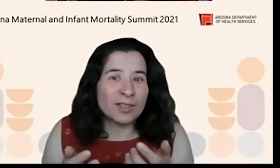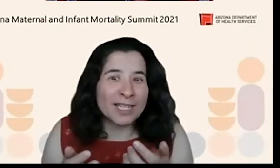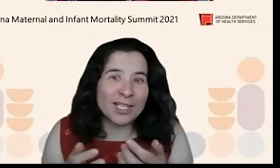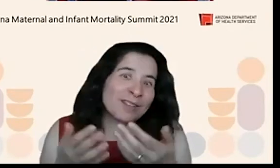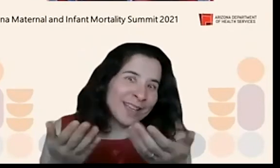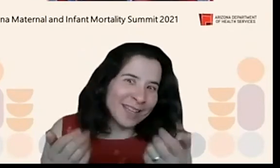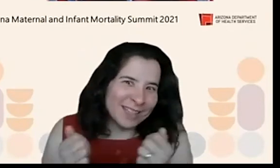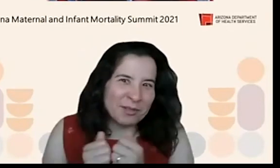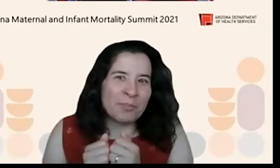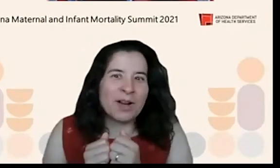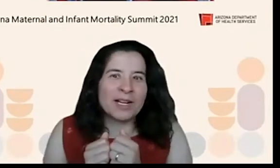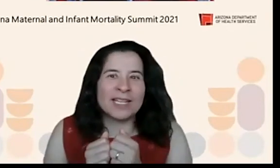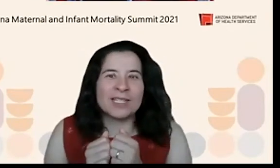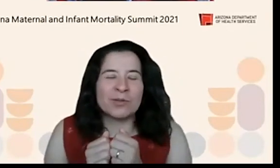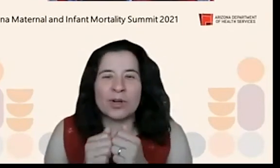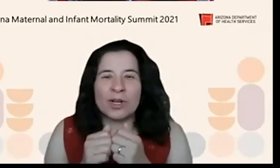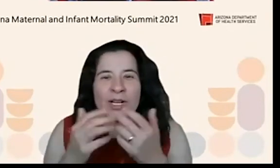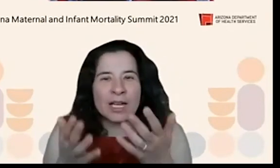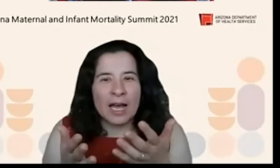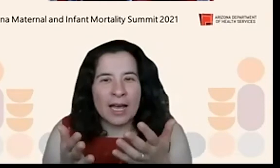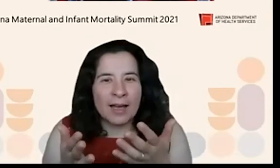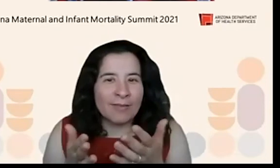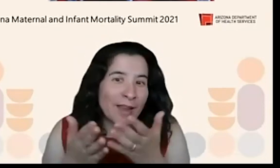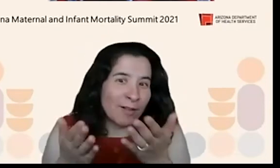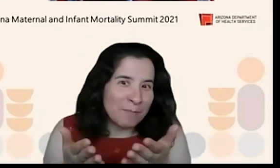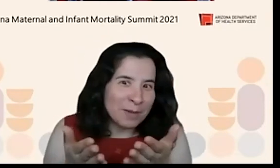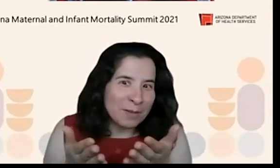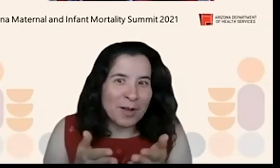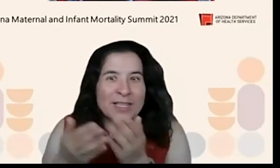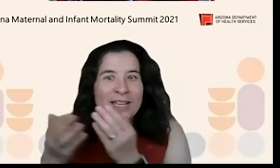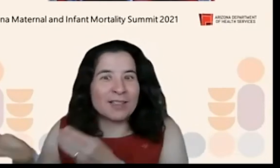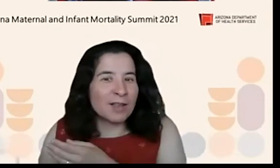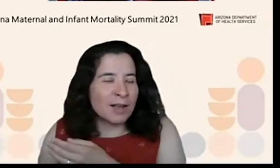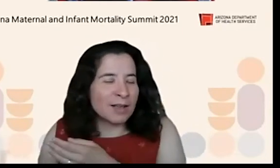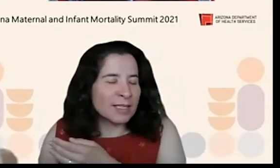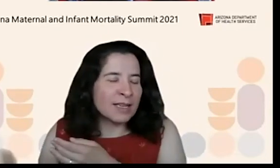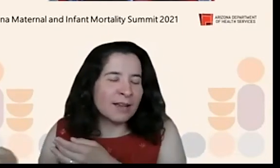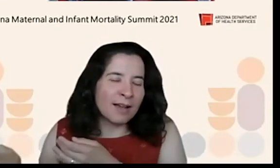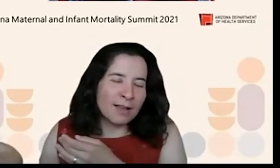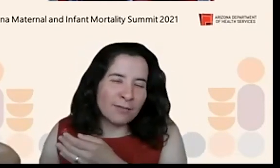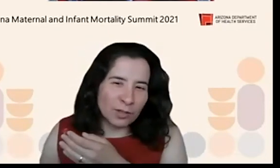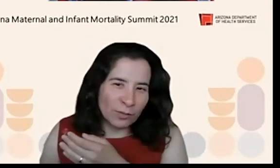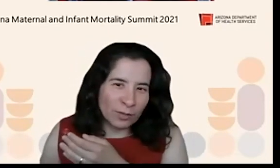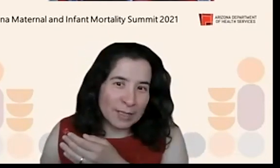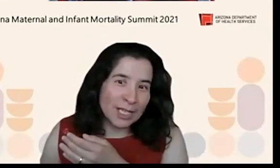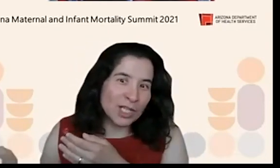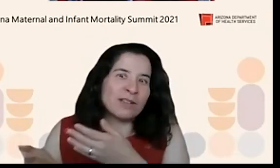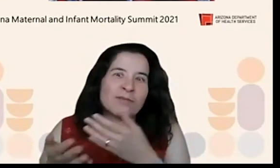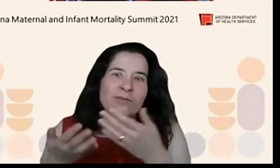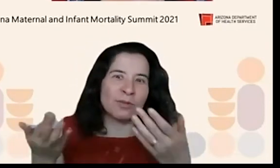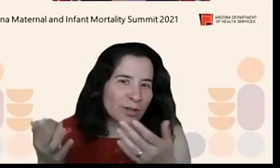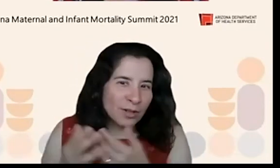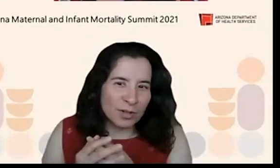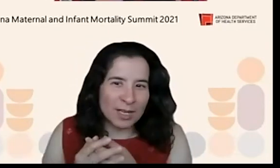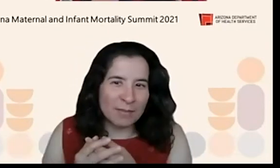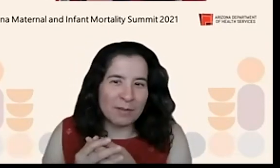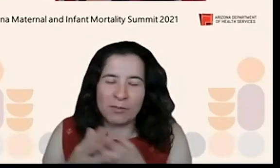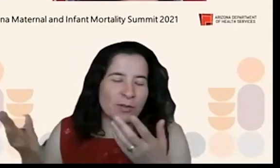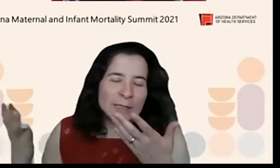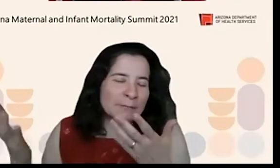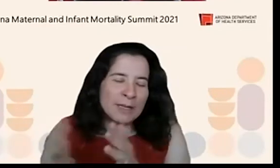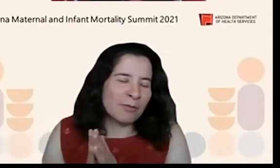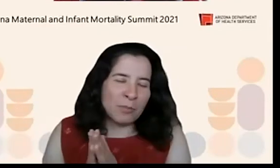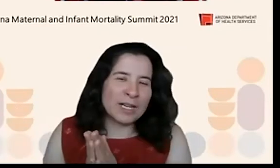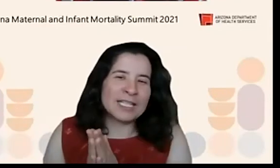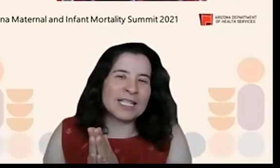desired sterilization, they can still get pregnant, or they are in menopause, they can seek in vitro fertilization for contraceptive